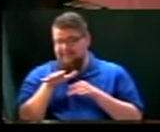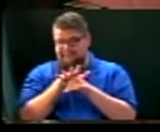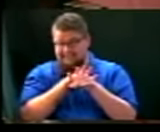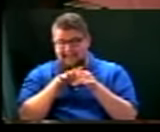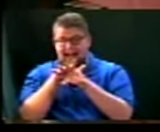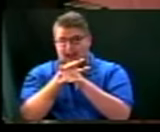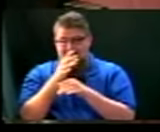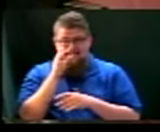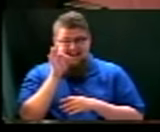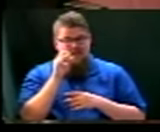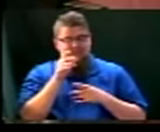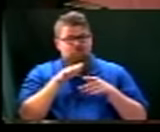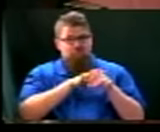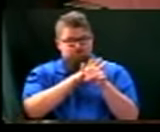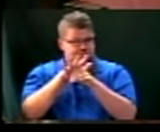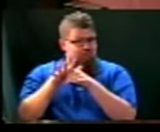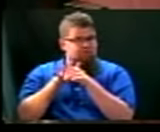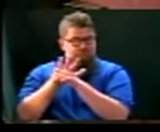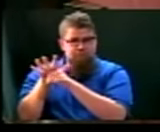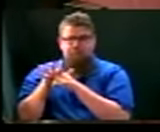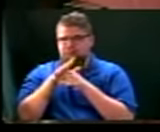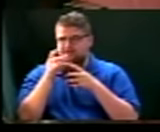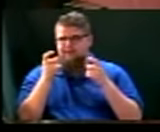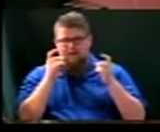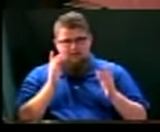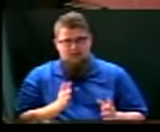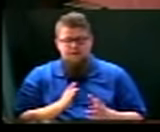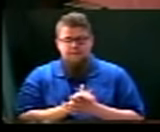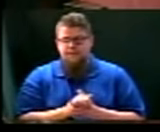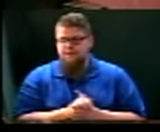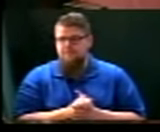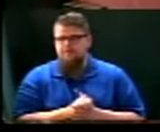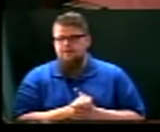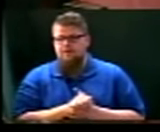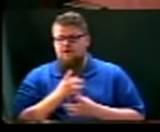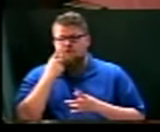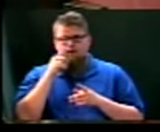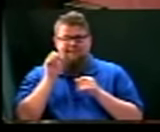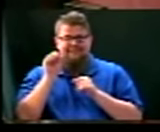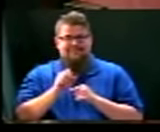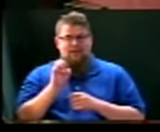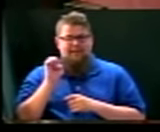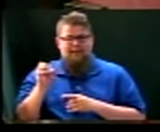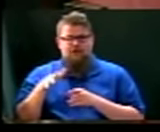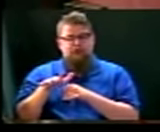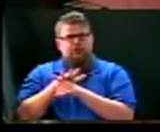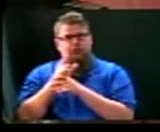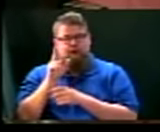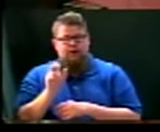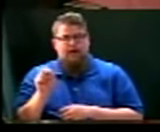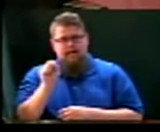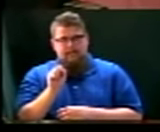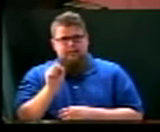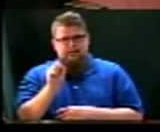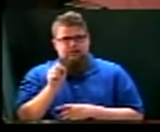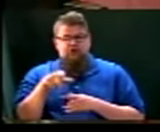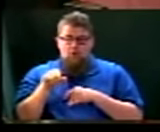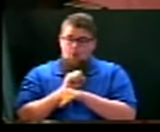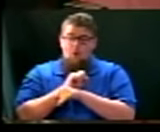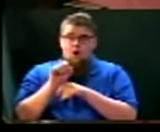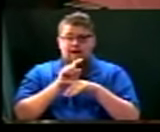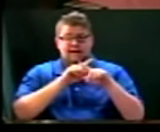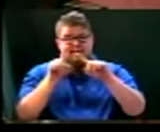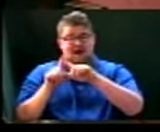largest citizen-driven long-range strategic planning effort in the southeastern United States. Lynn has served in multiple